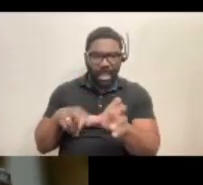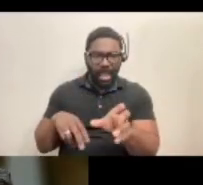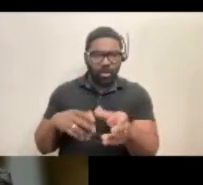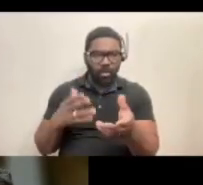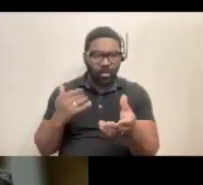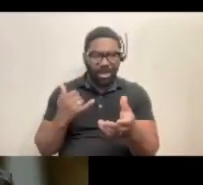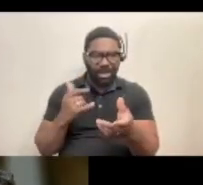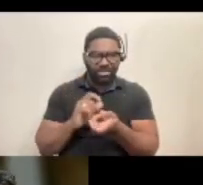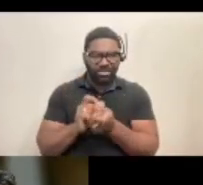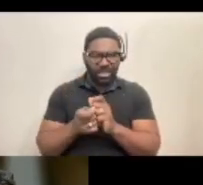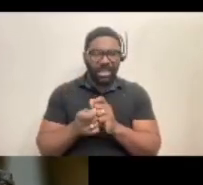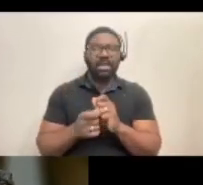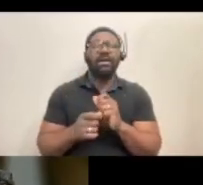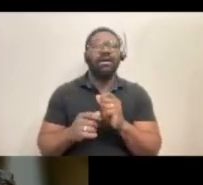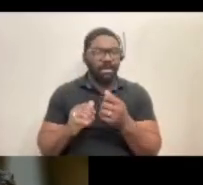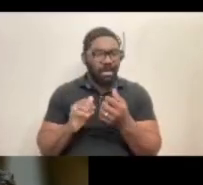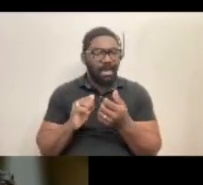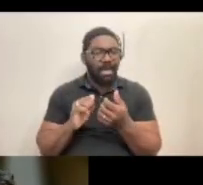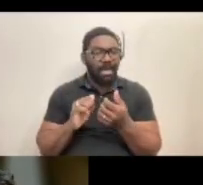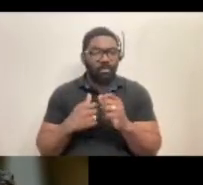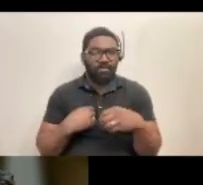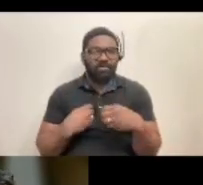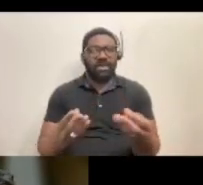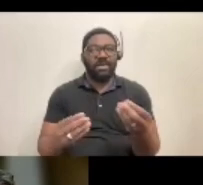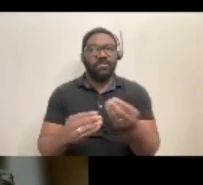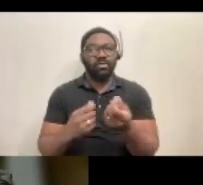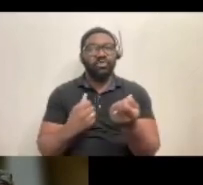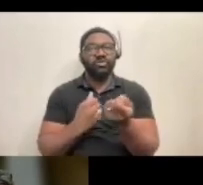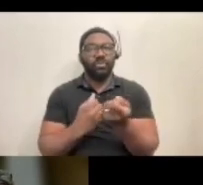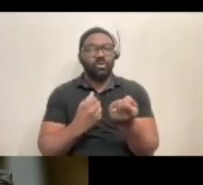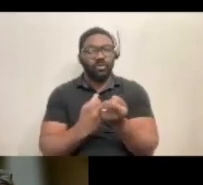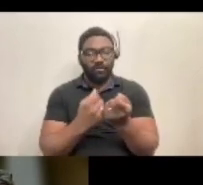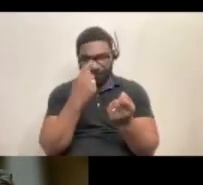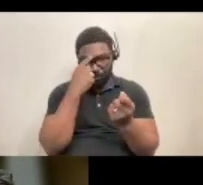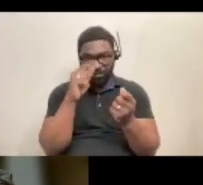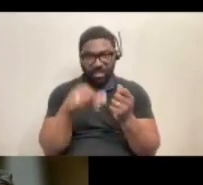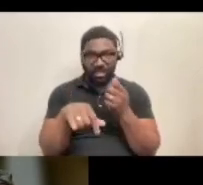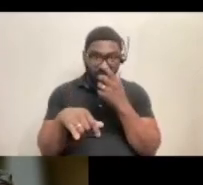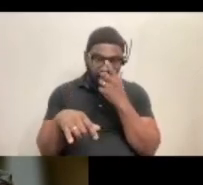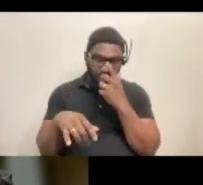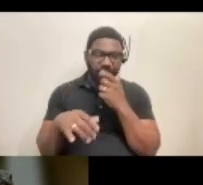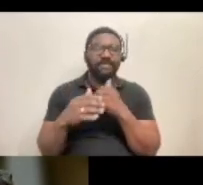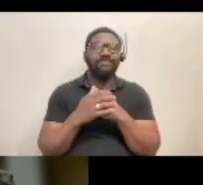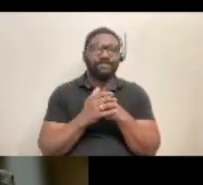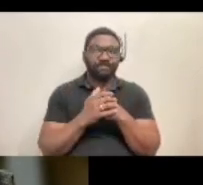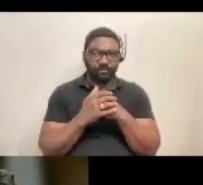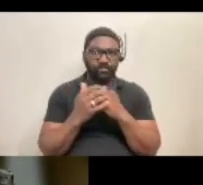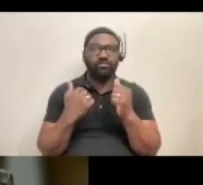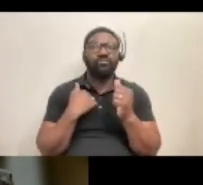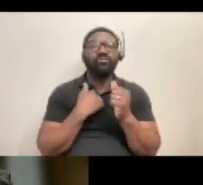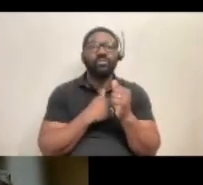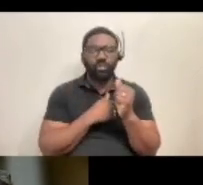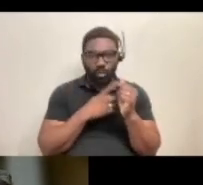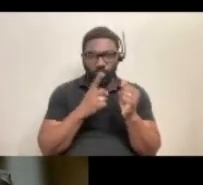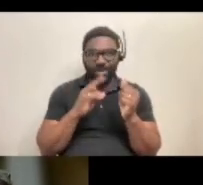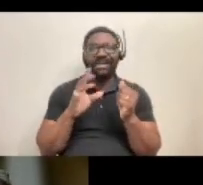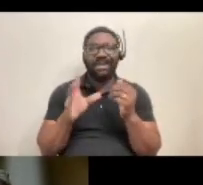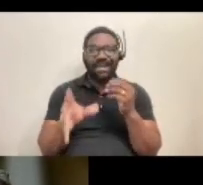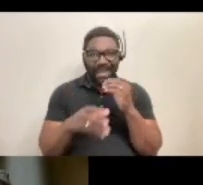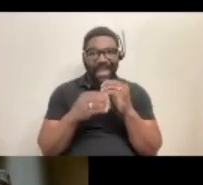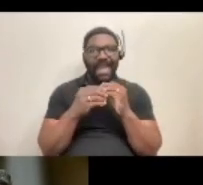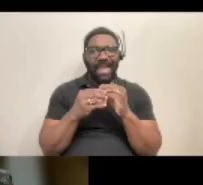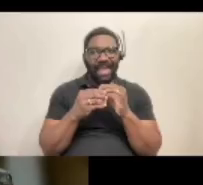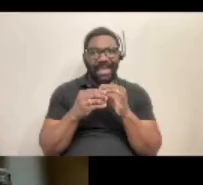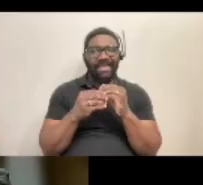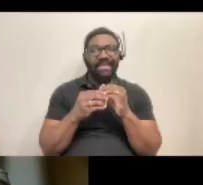looking at? How can we provide more supports around that? And so, we did add the synchronous course. We're